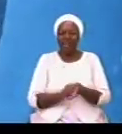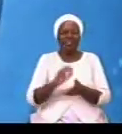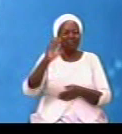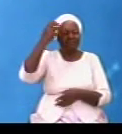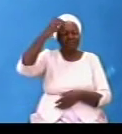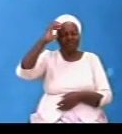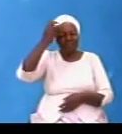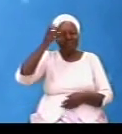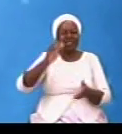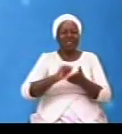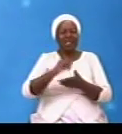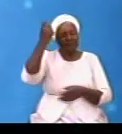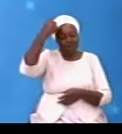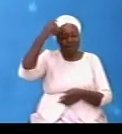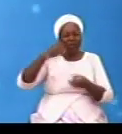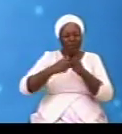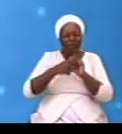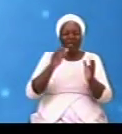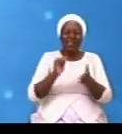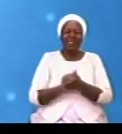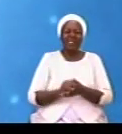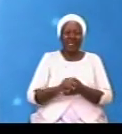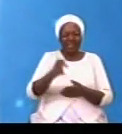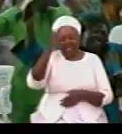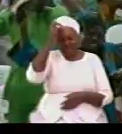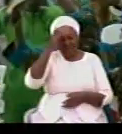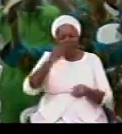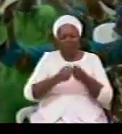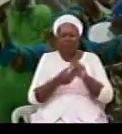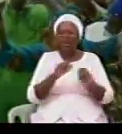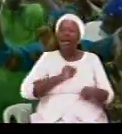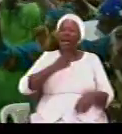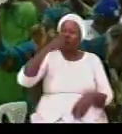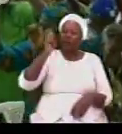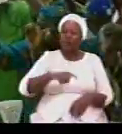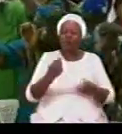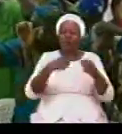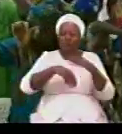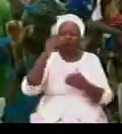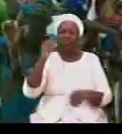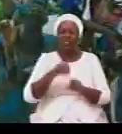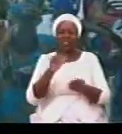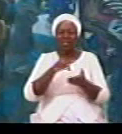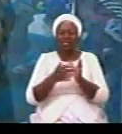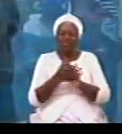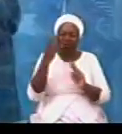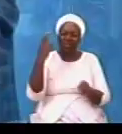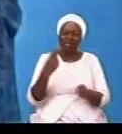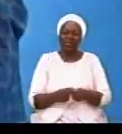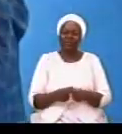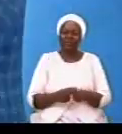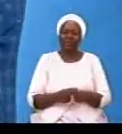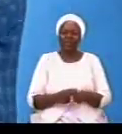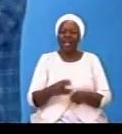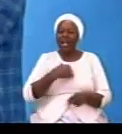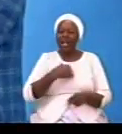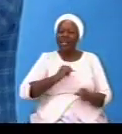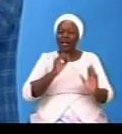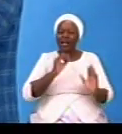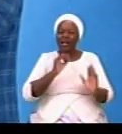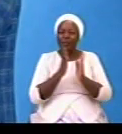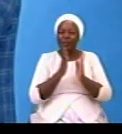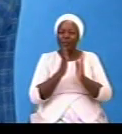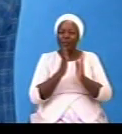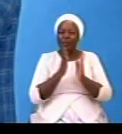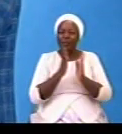I command you come out in Jesus' name. And I pray, Lord, for all those things walking about in the body,